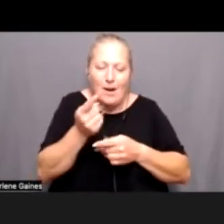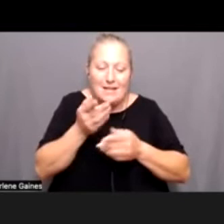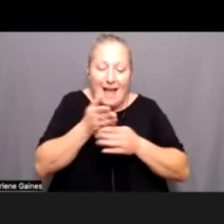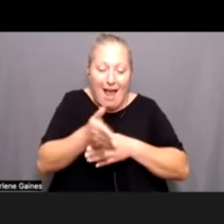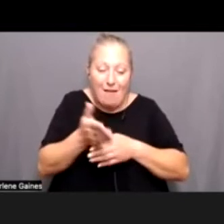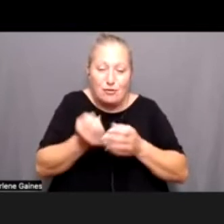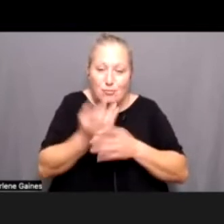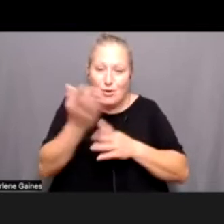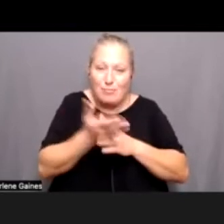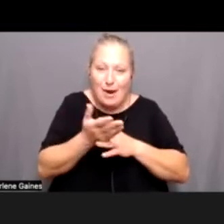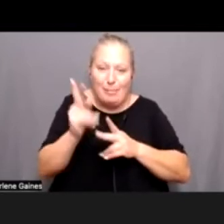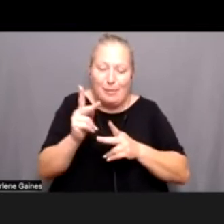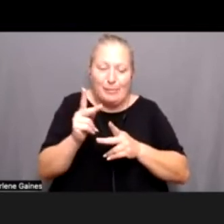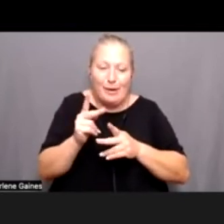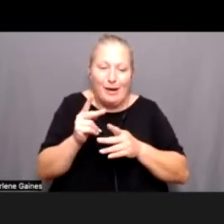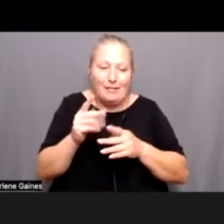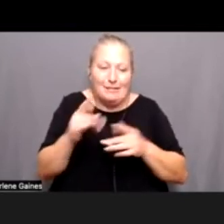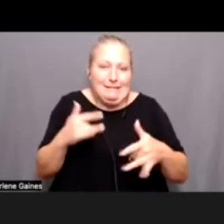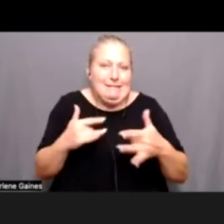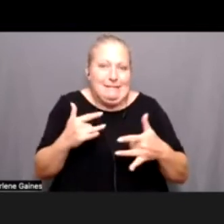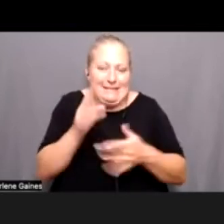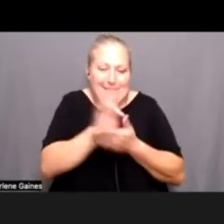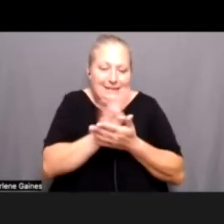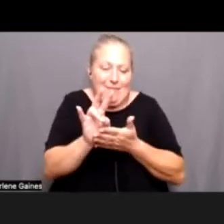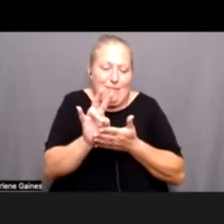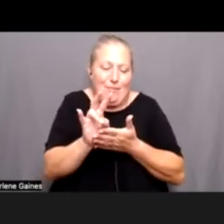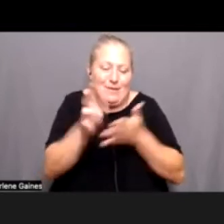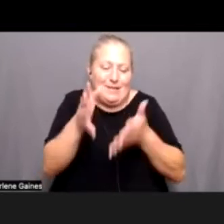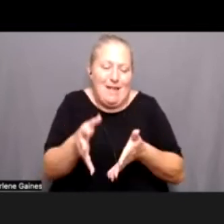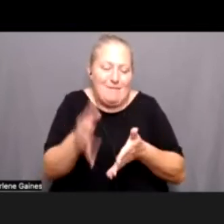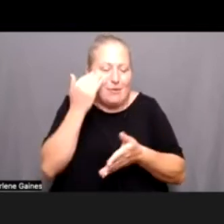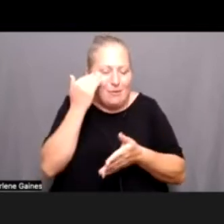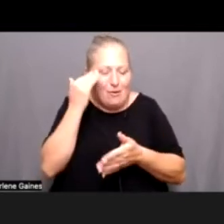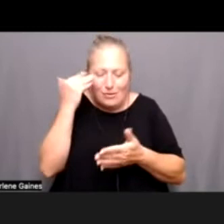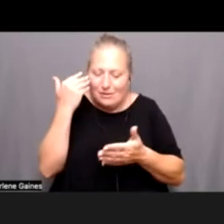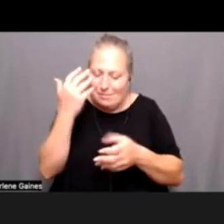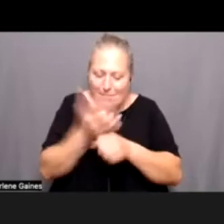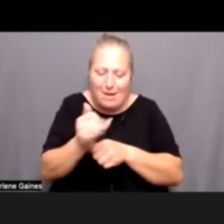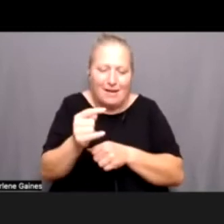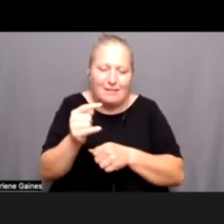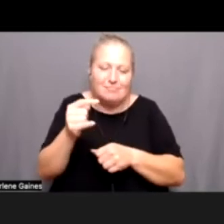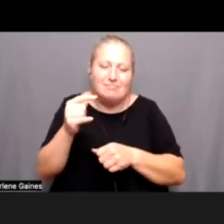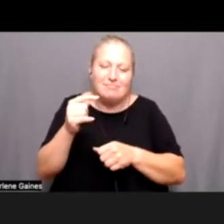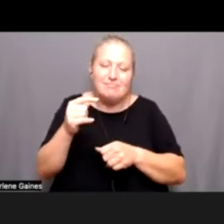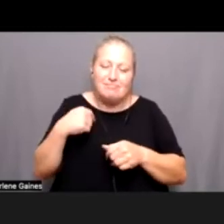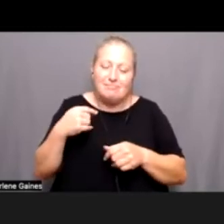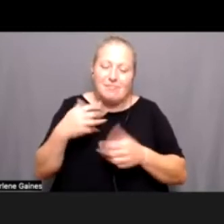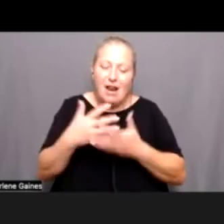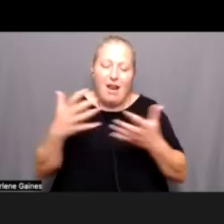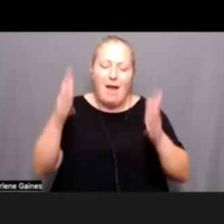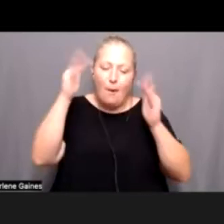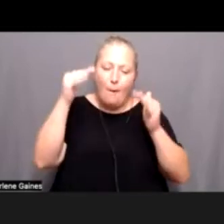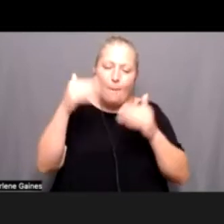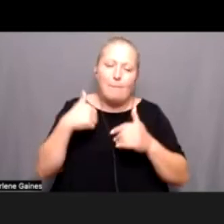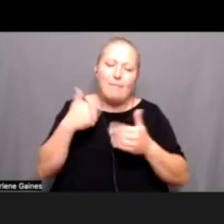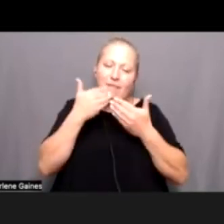we have 7 weeks to go. And but I know we'll get there. So I'm just very hopeful. And again, thank you